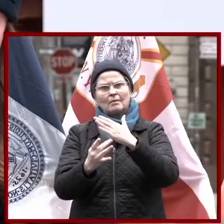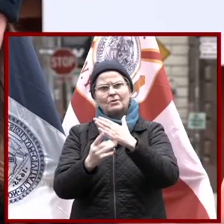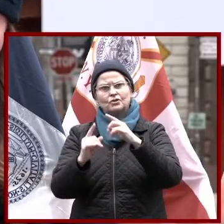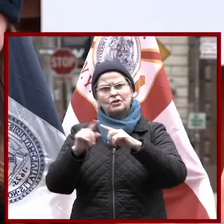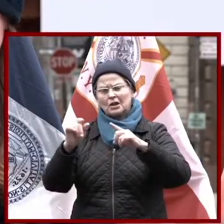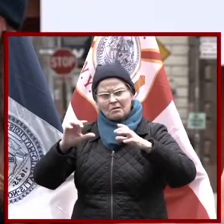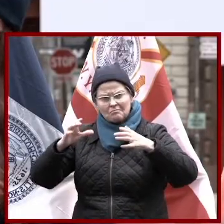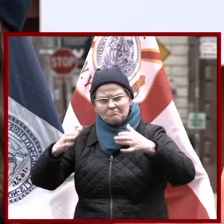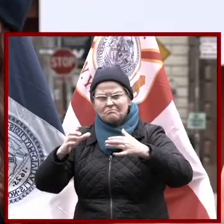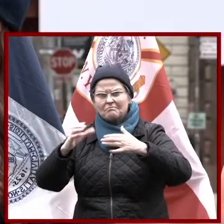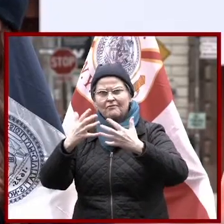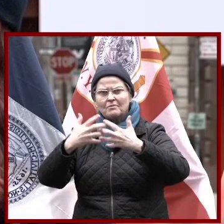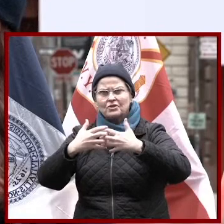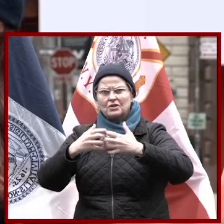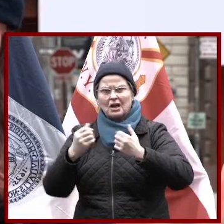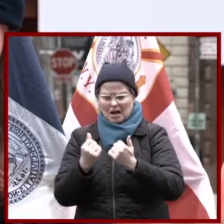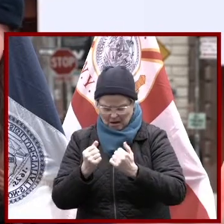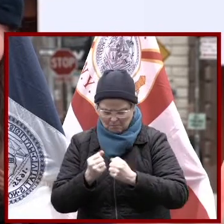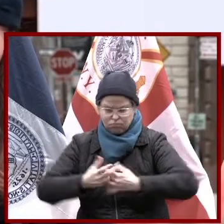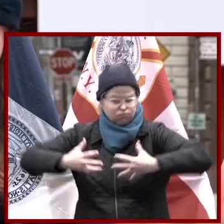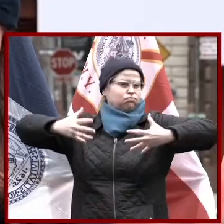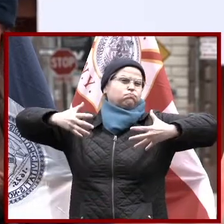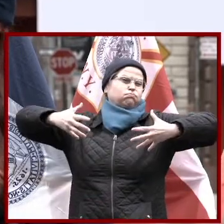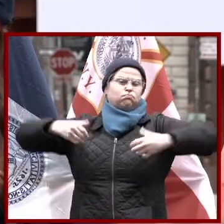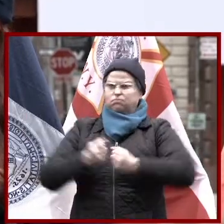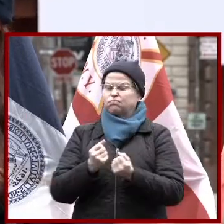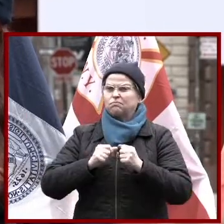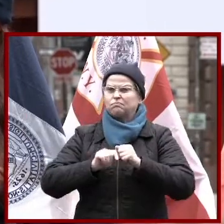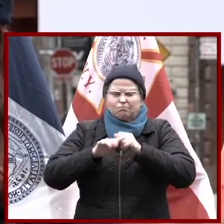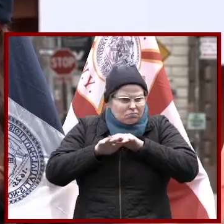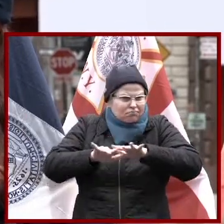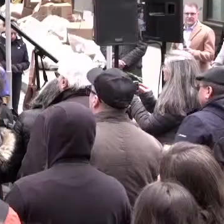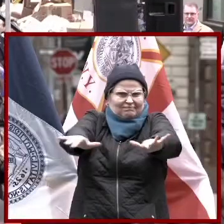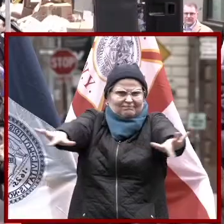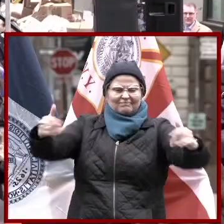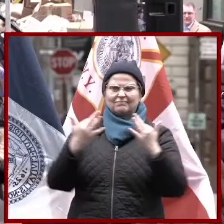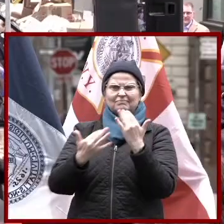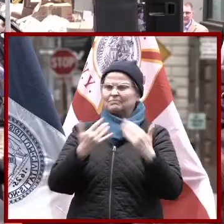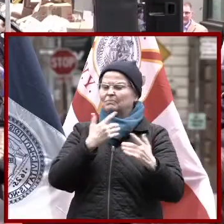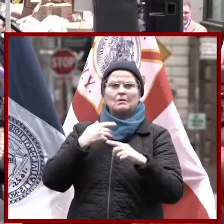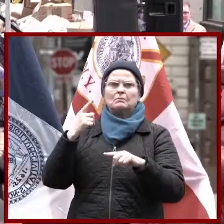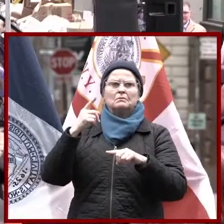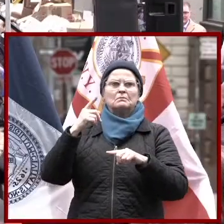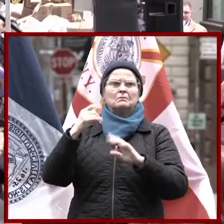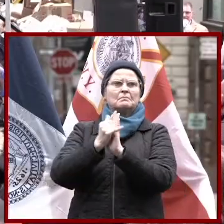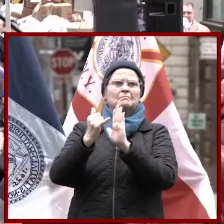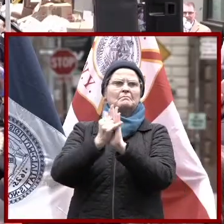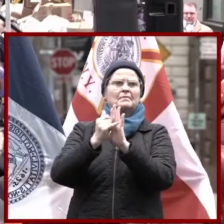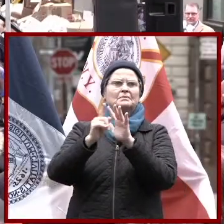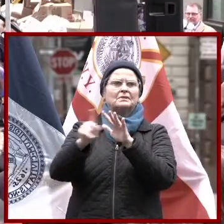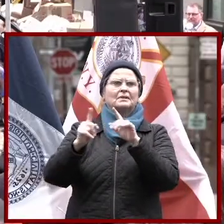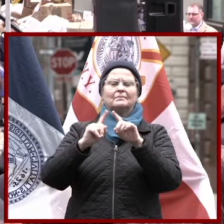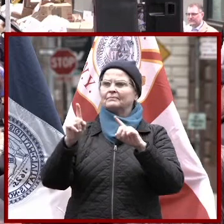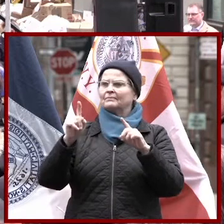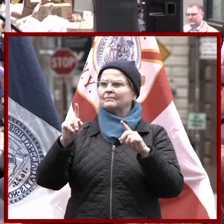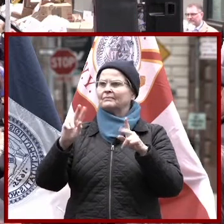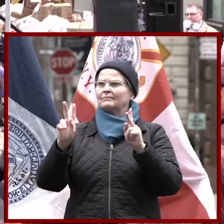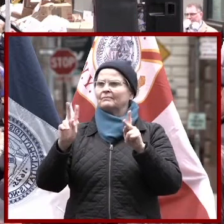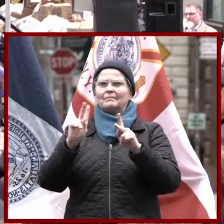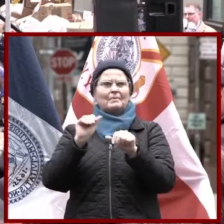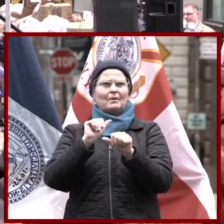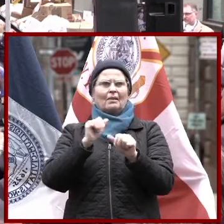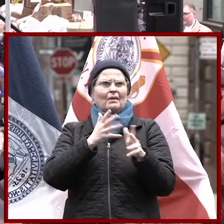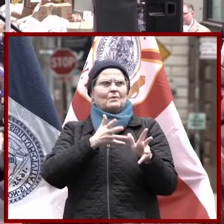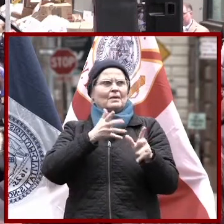brave elevator operator was no match for the fast-spreading flames. Soon, workers were leaping into the elevator shaft